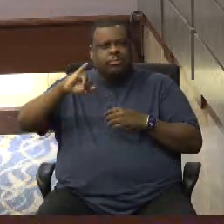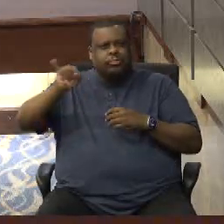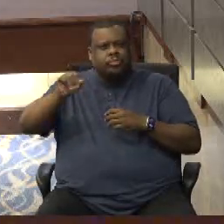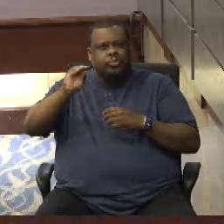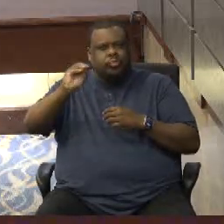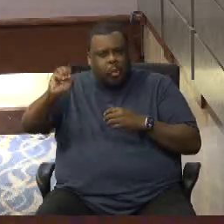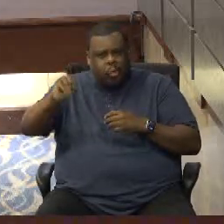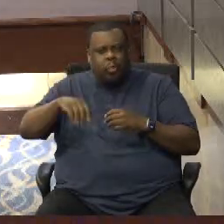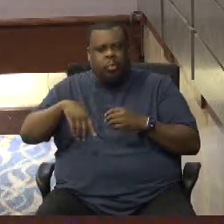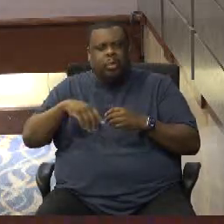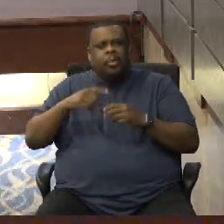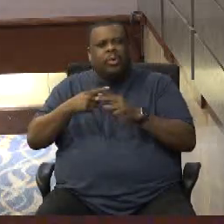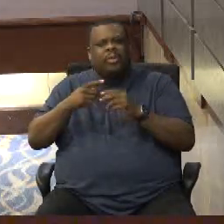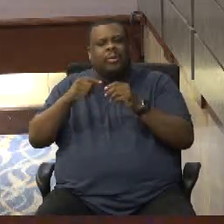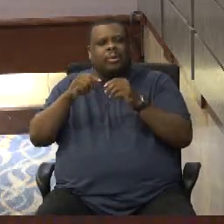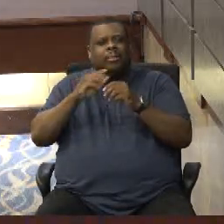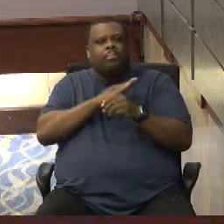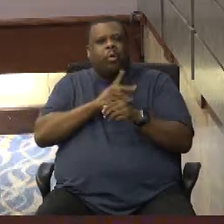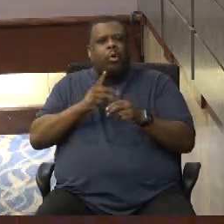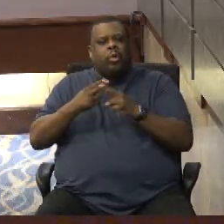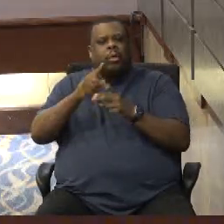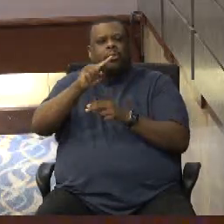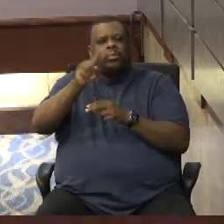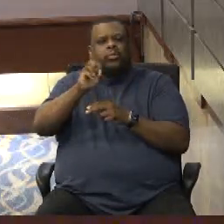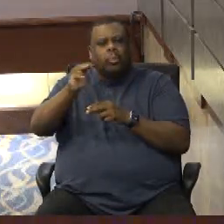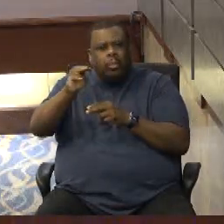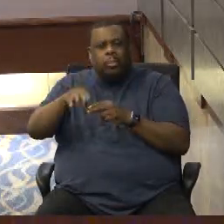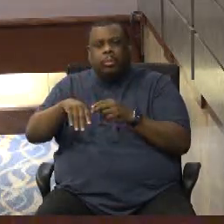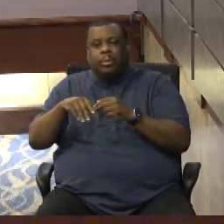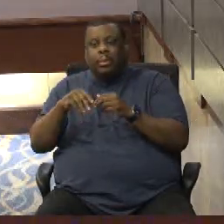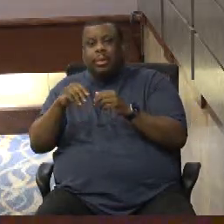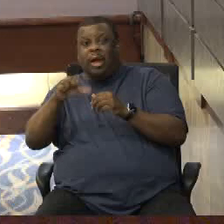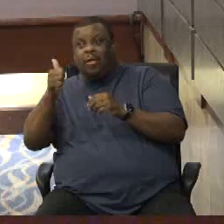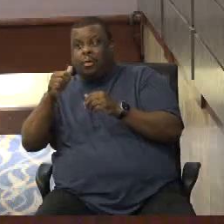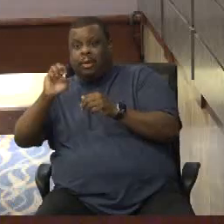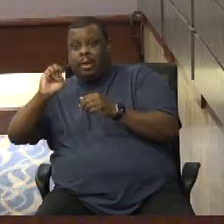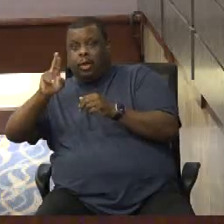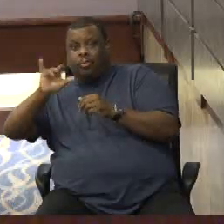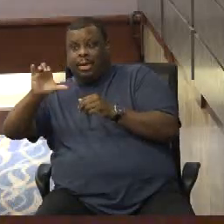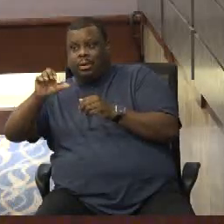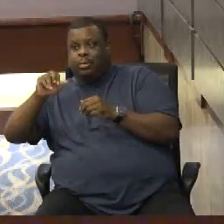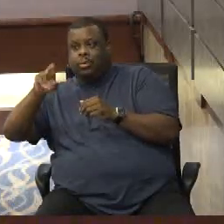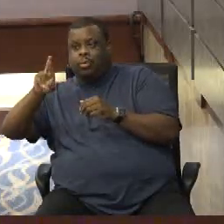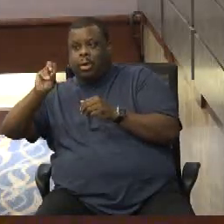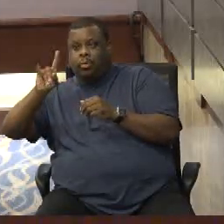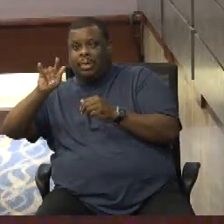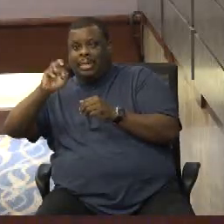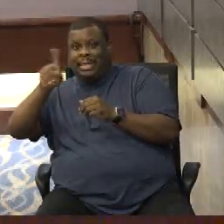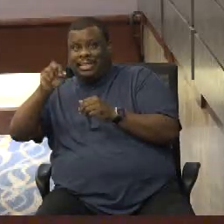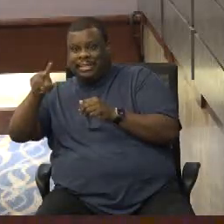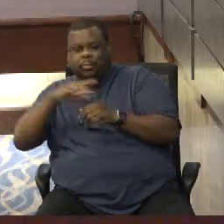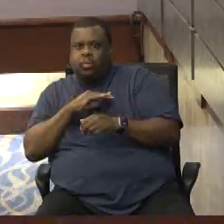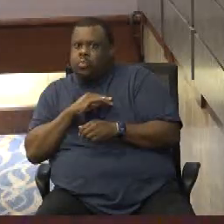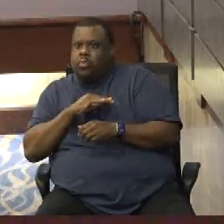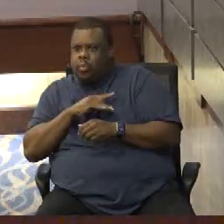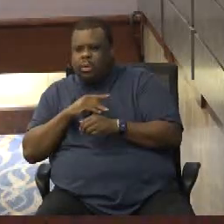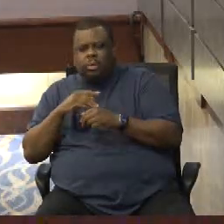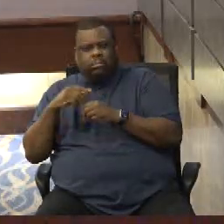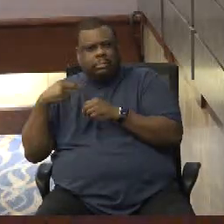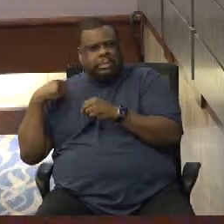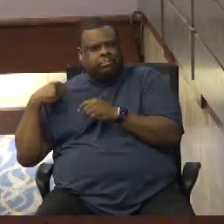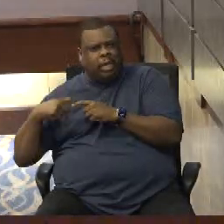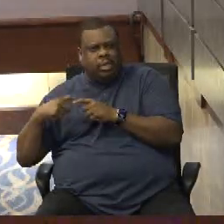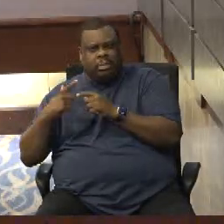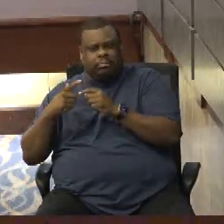on the zoning board, and now to be able to serve with Alice Rodriguez, it's wonderful, these living links we have with the rich Hispanic history of